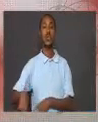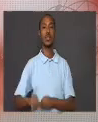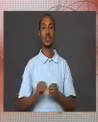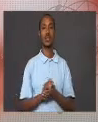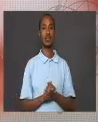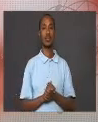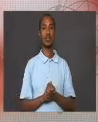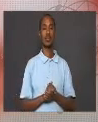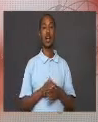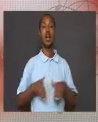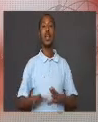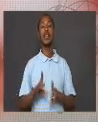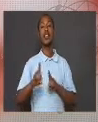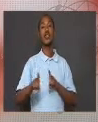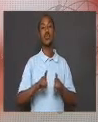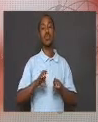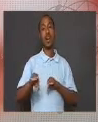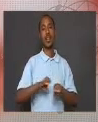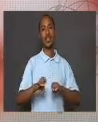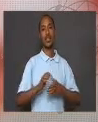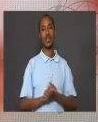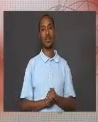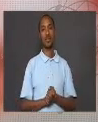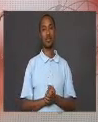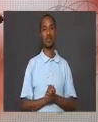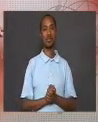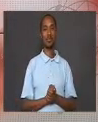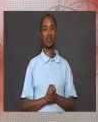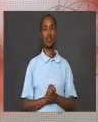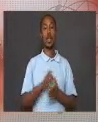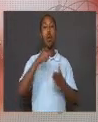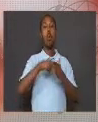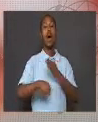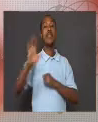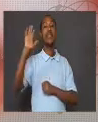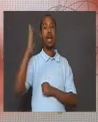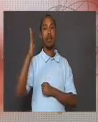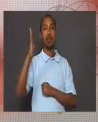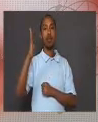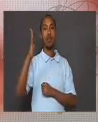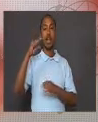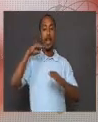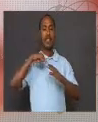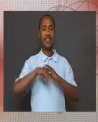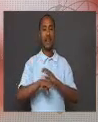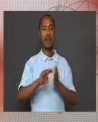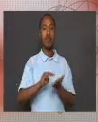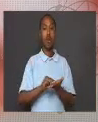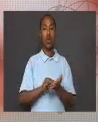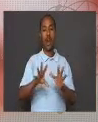Students, let us do an activity. What type of